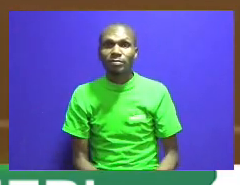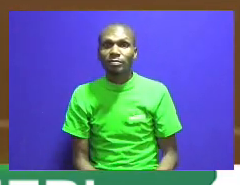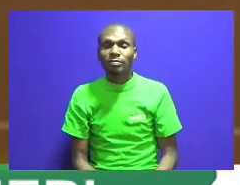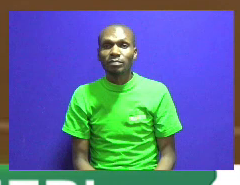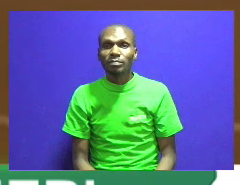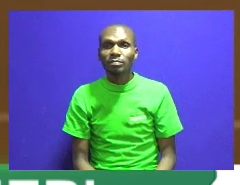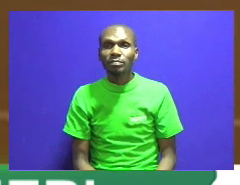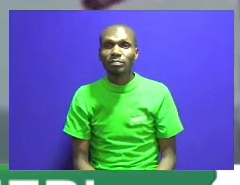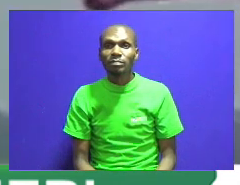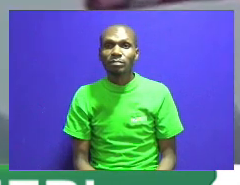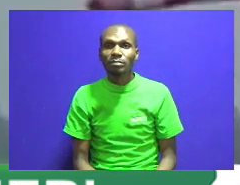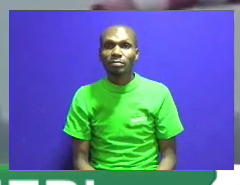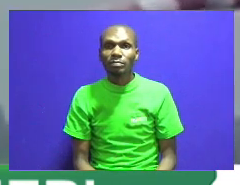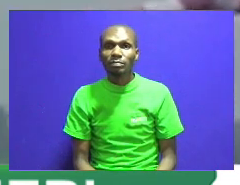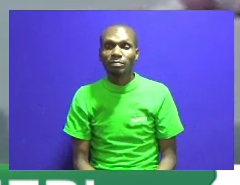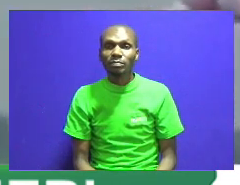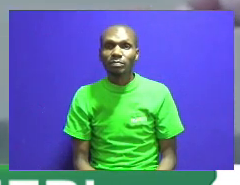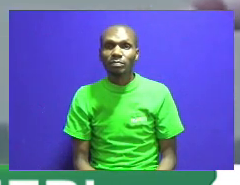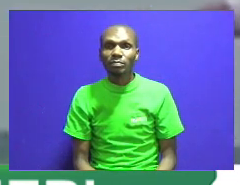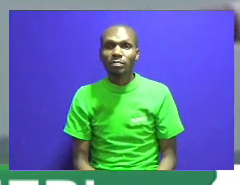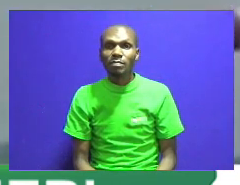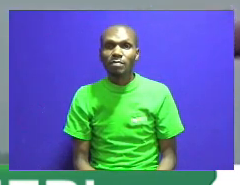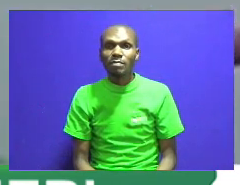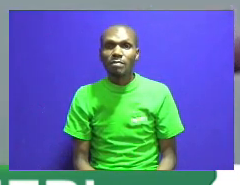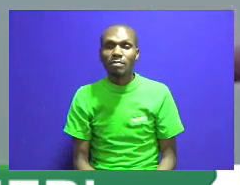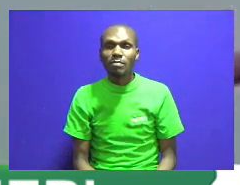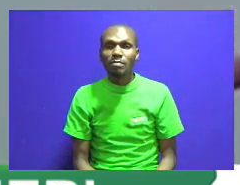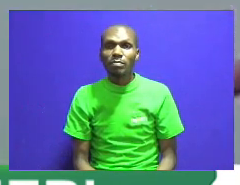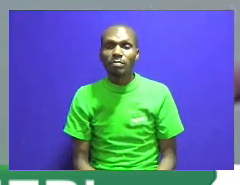Ndizi TV, Ritera Nchinkurukwa, Vincent Onyancha.